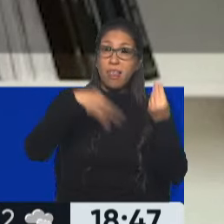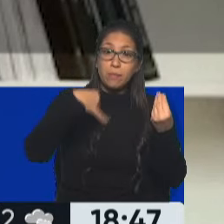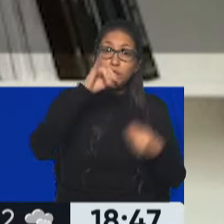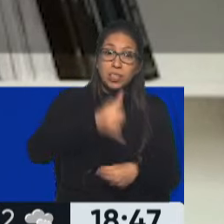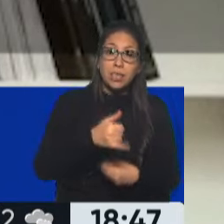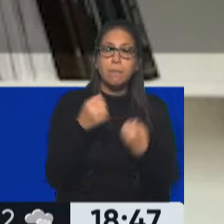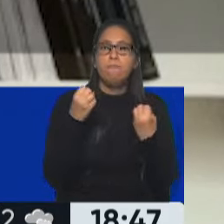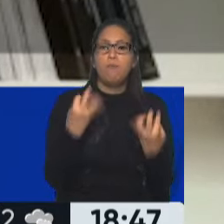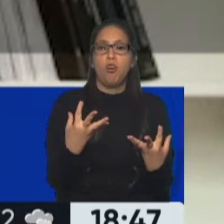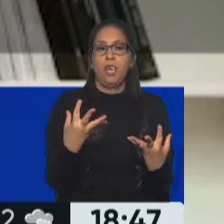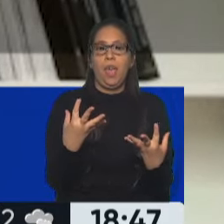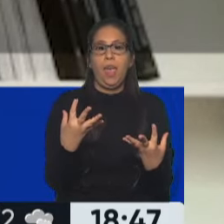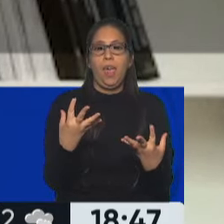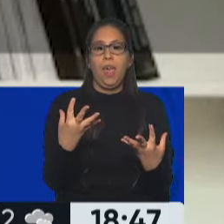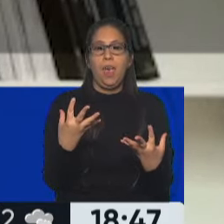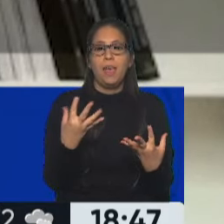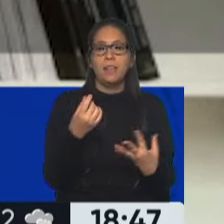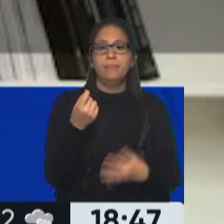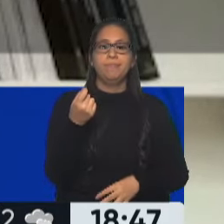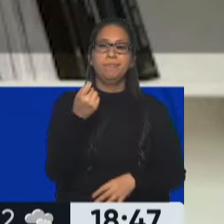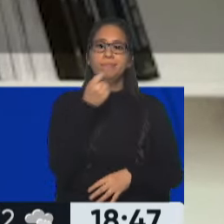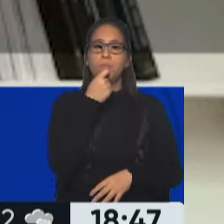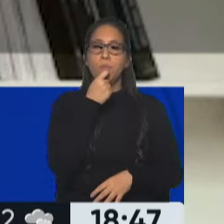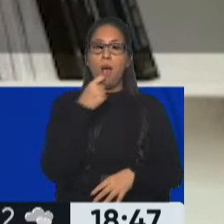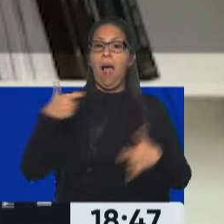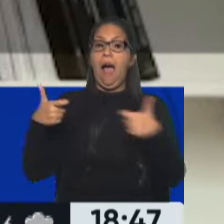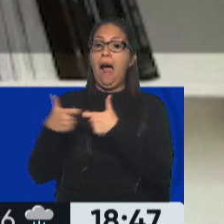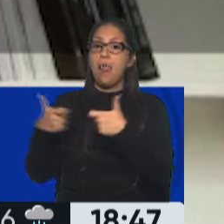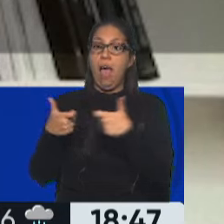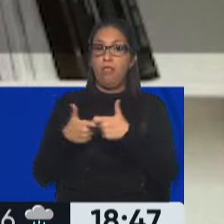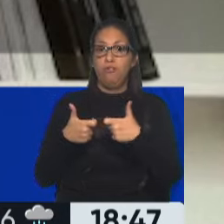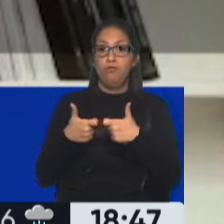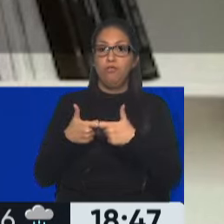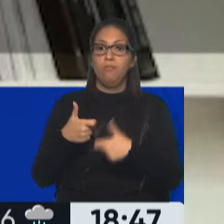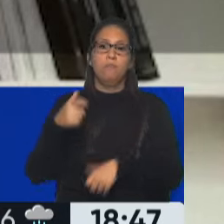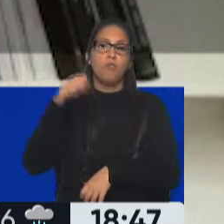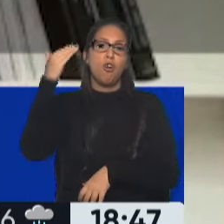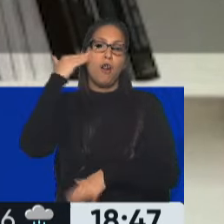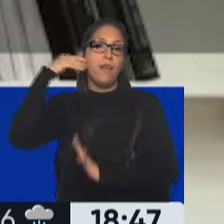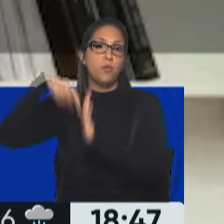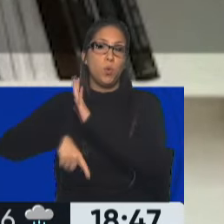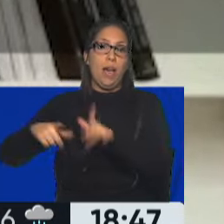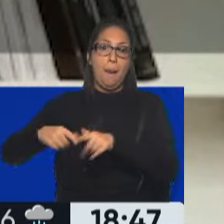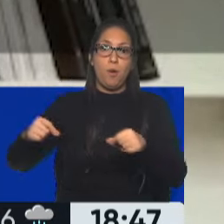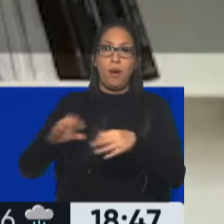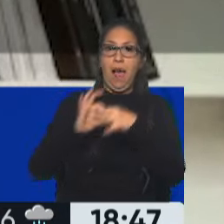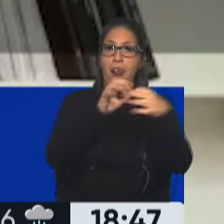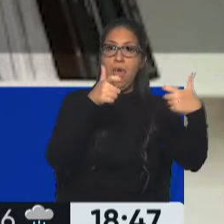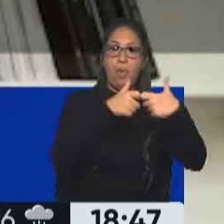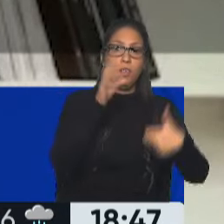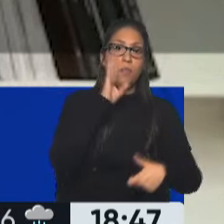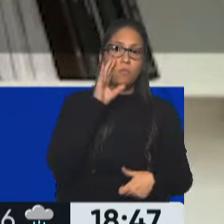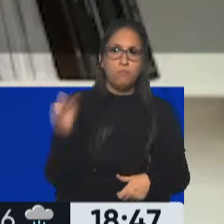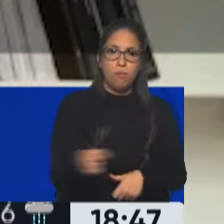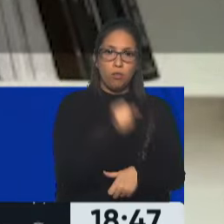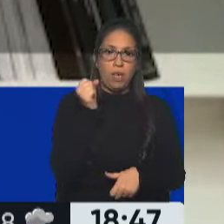concerned firstly because of the US allies in Northeast Asia, South Korea and Japan. It's really important now that